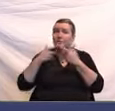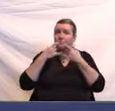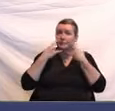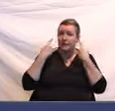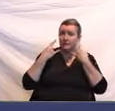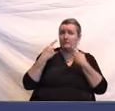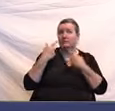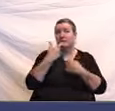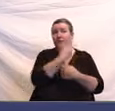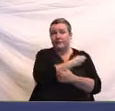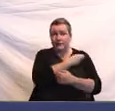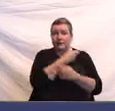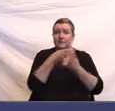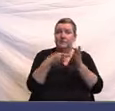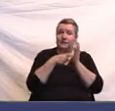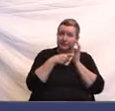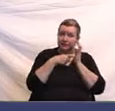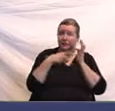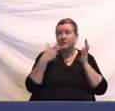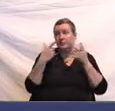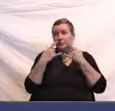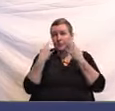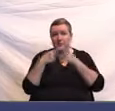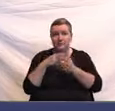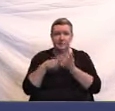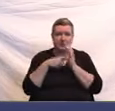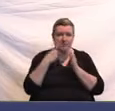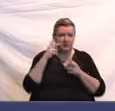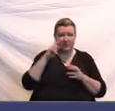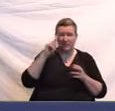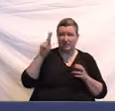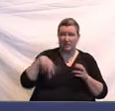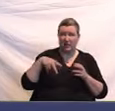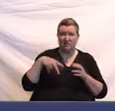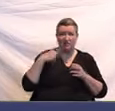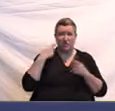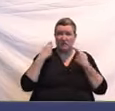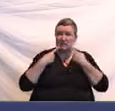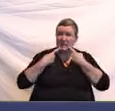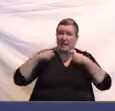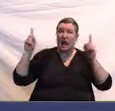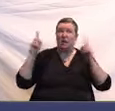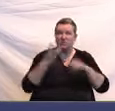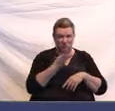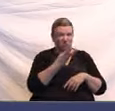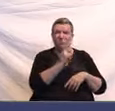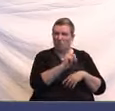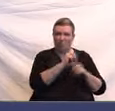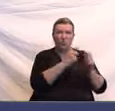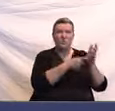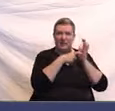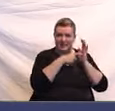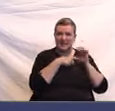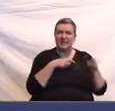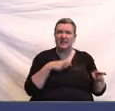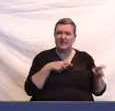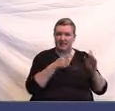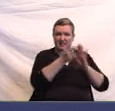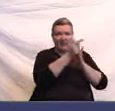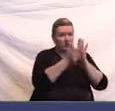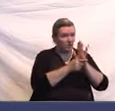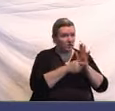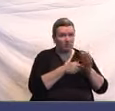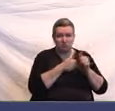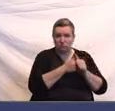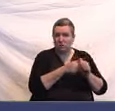mask mandate, it looks like Philadelphia just announced its own vaccine mandate. Legally and constitutionally, do you have the right